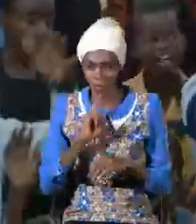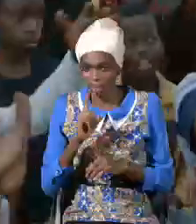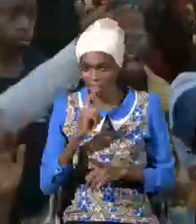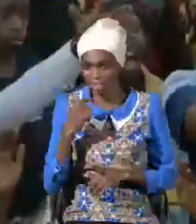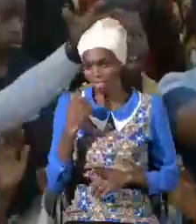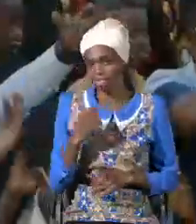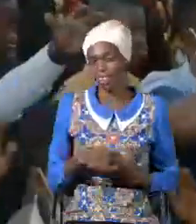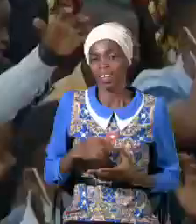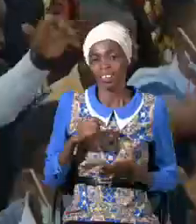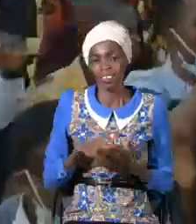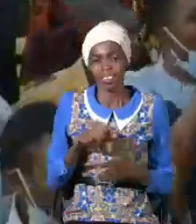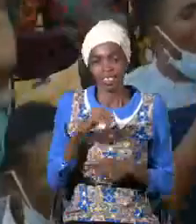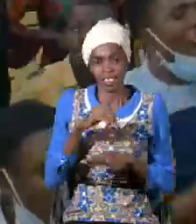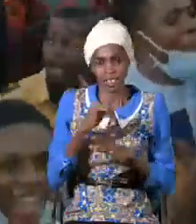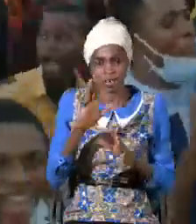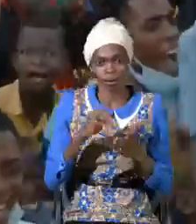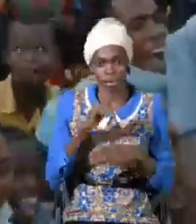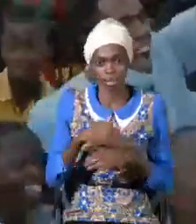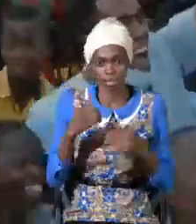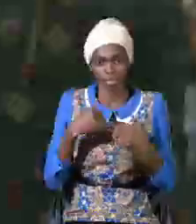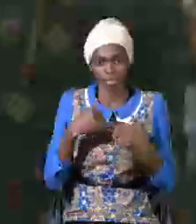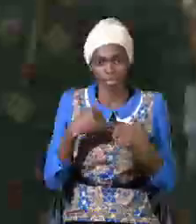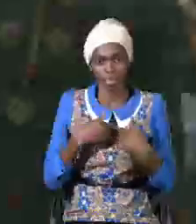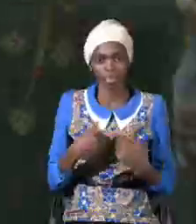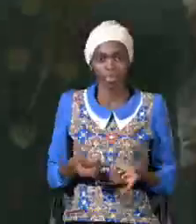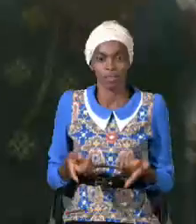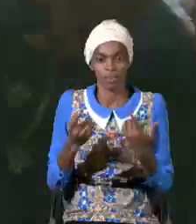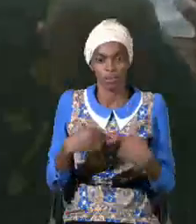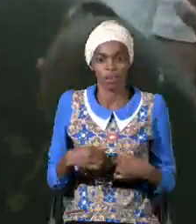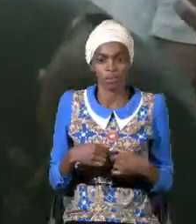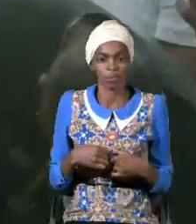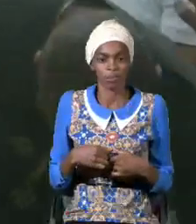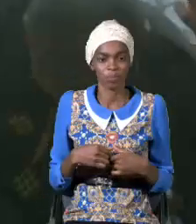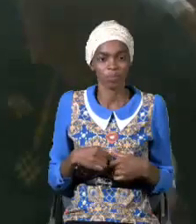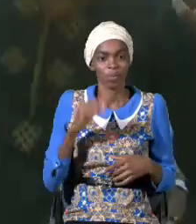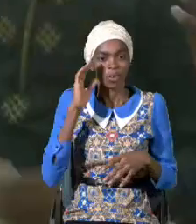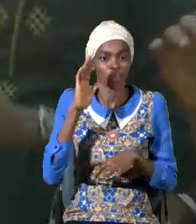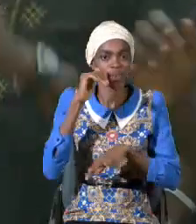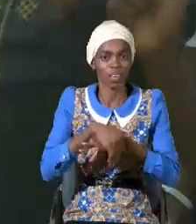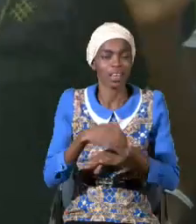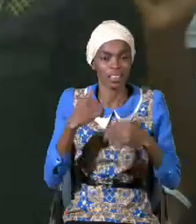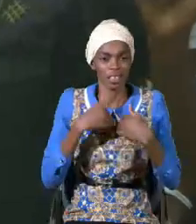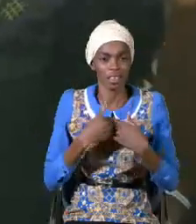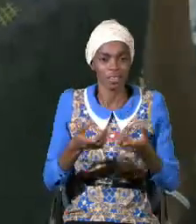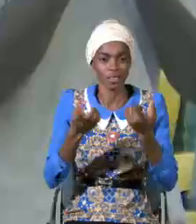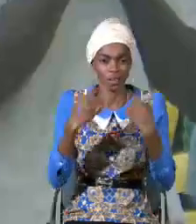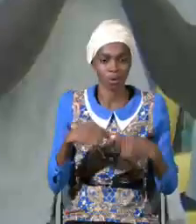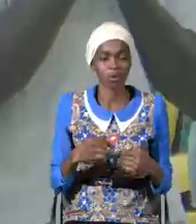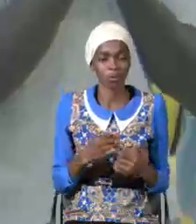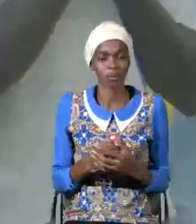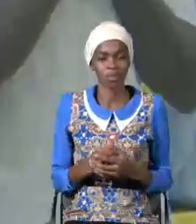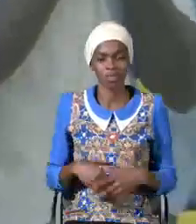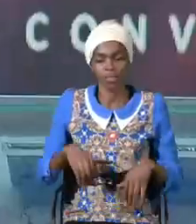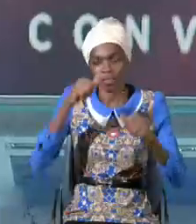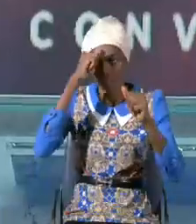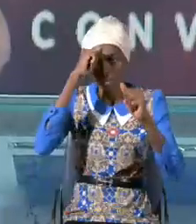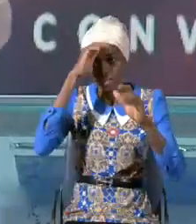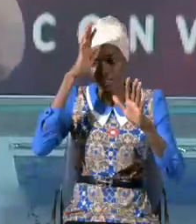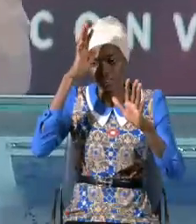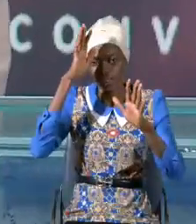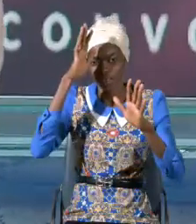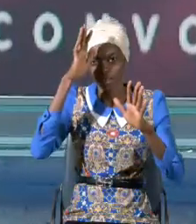Your night has come. I said, your night has come. Father,